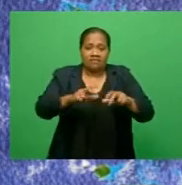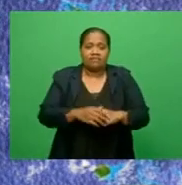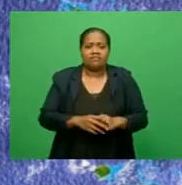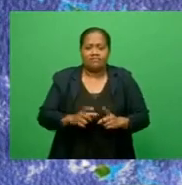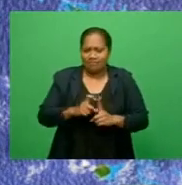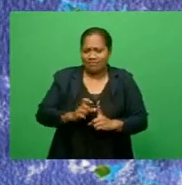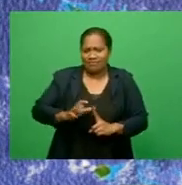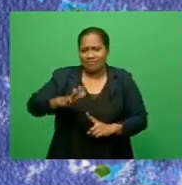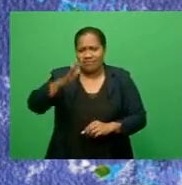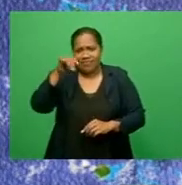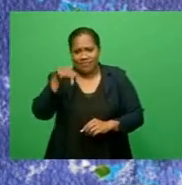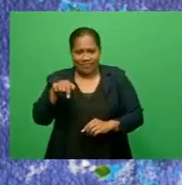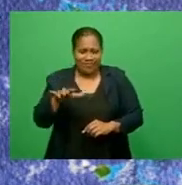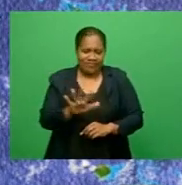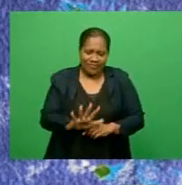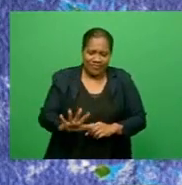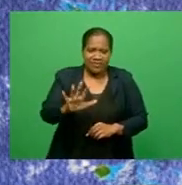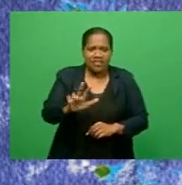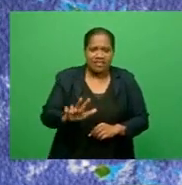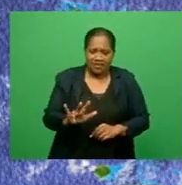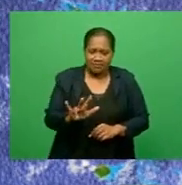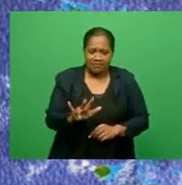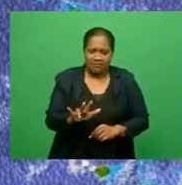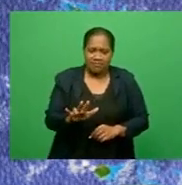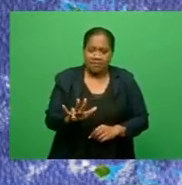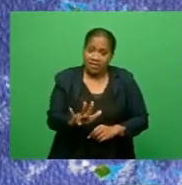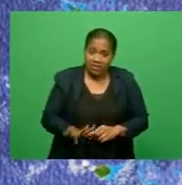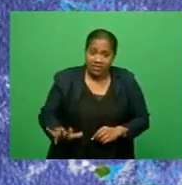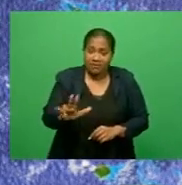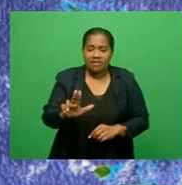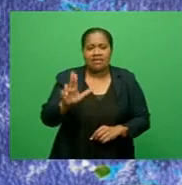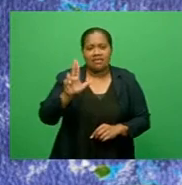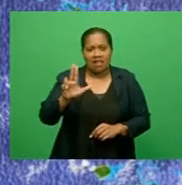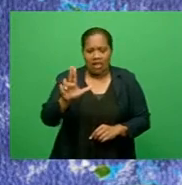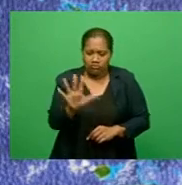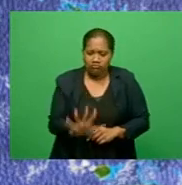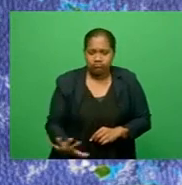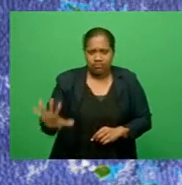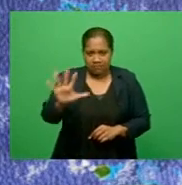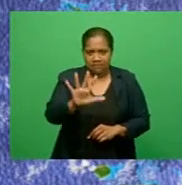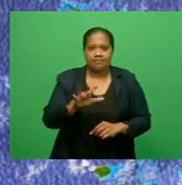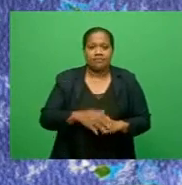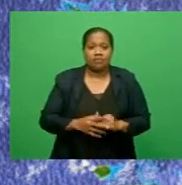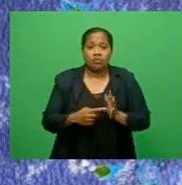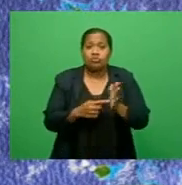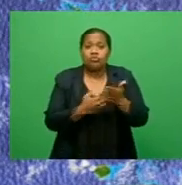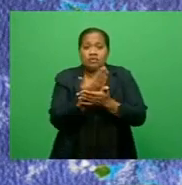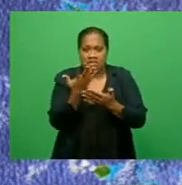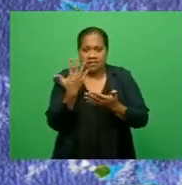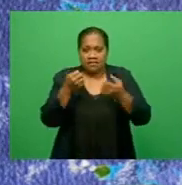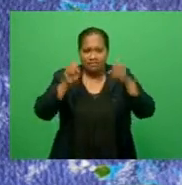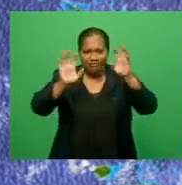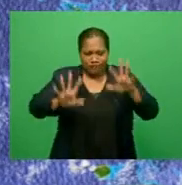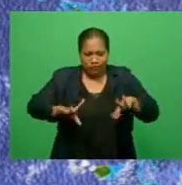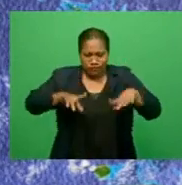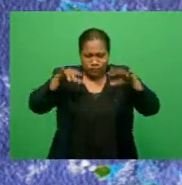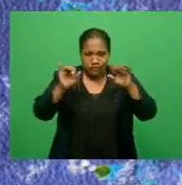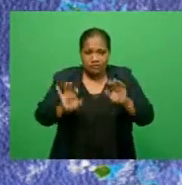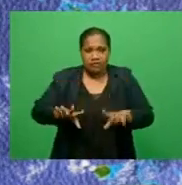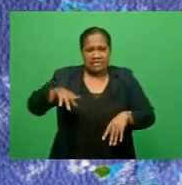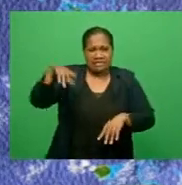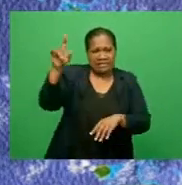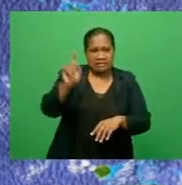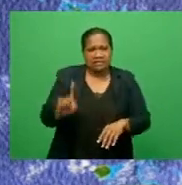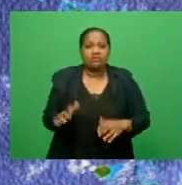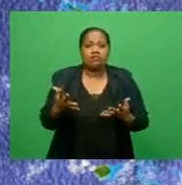and the Laulomai Viti group. Looking further to Tuesday, occasional showers and isolated thunderstorms over